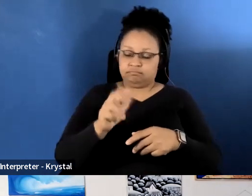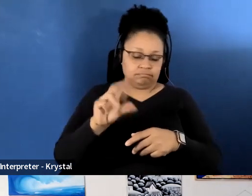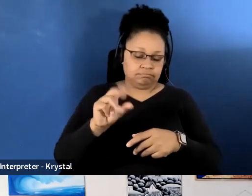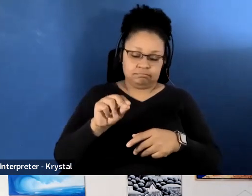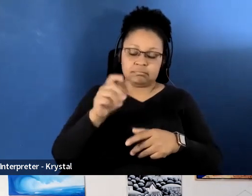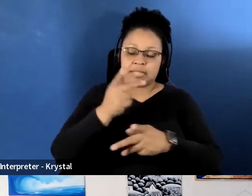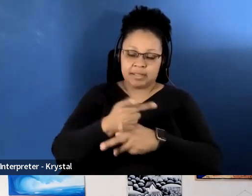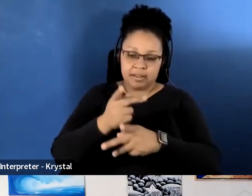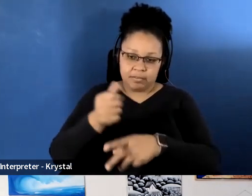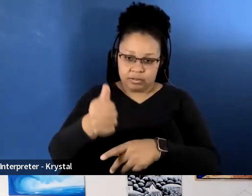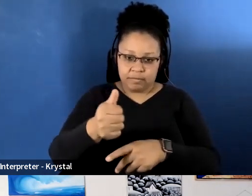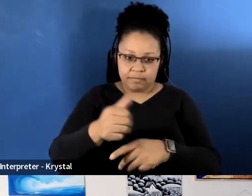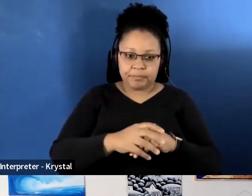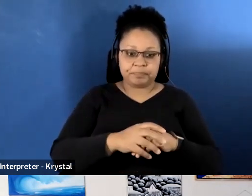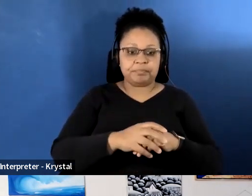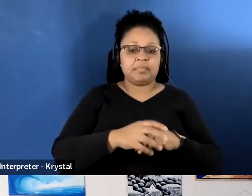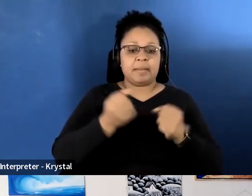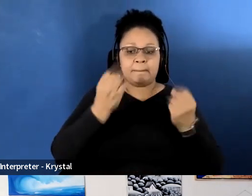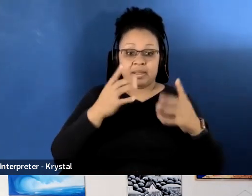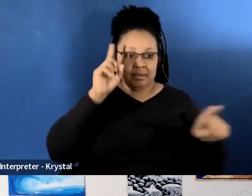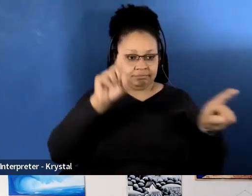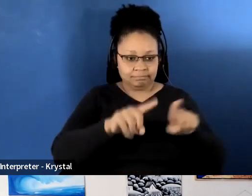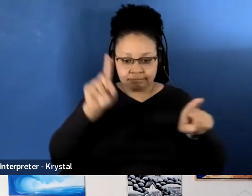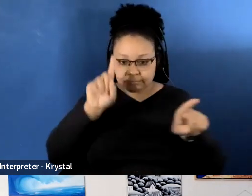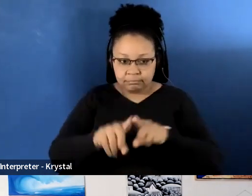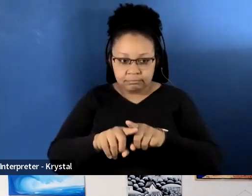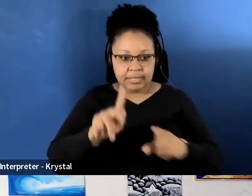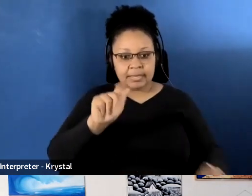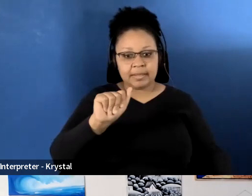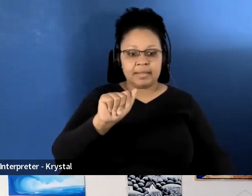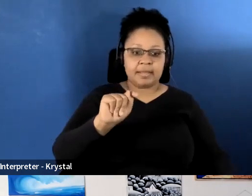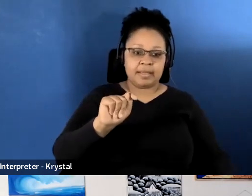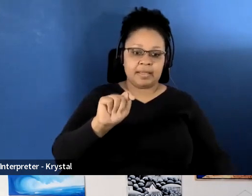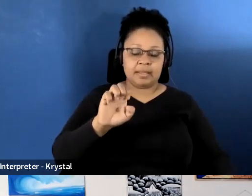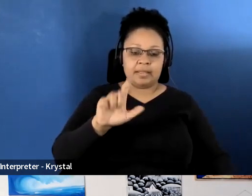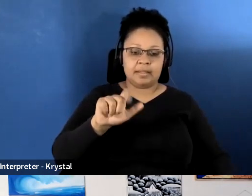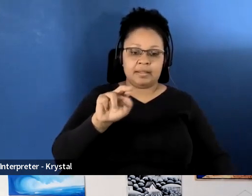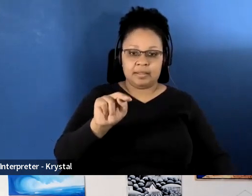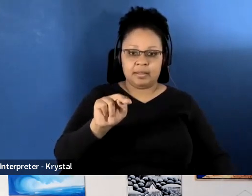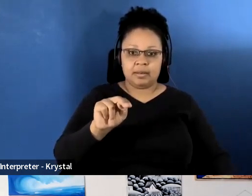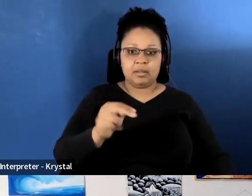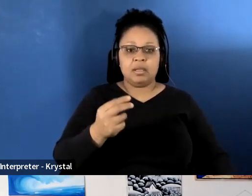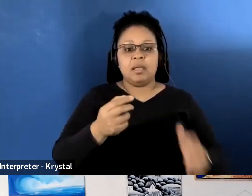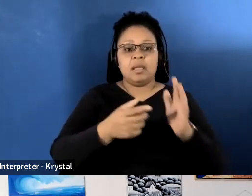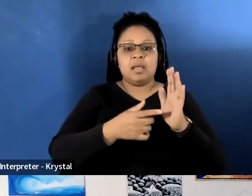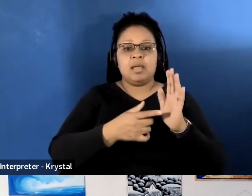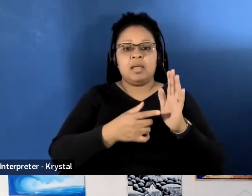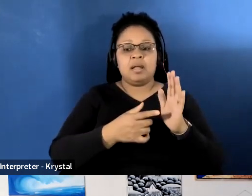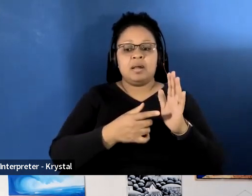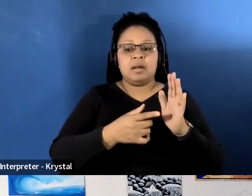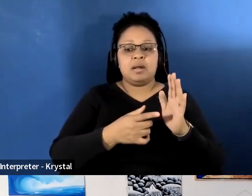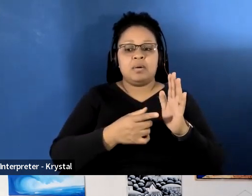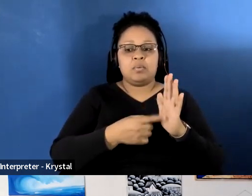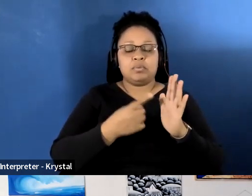And then Grace said, agree wholeheartedly. And then we have Caitlin. It says, once on a weekend on my